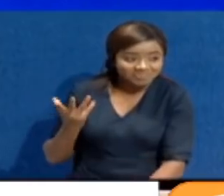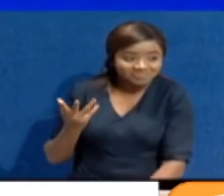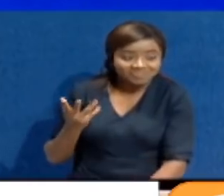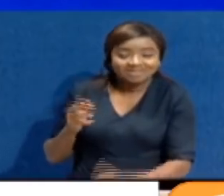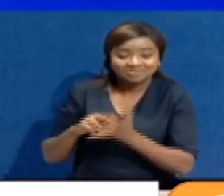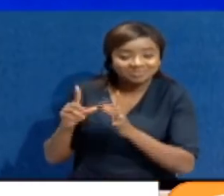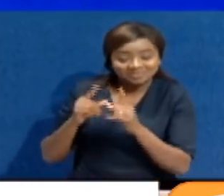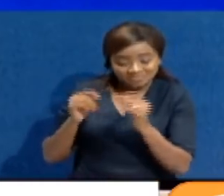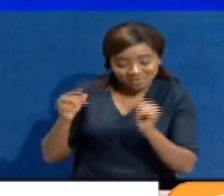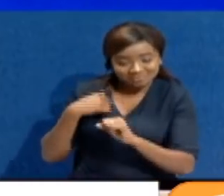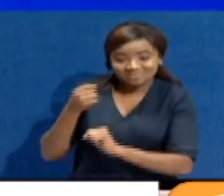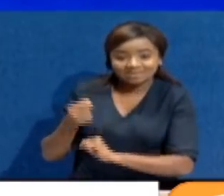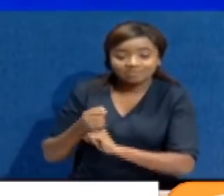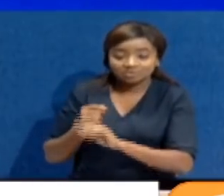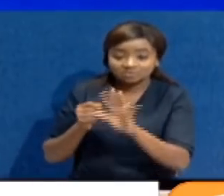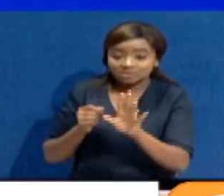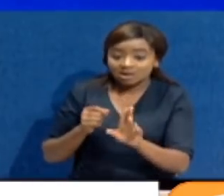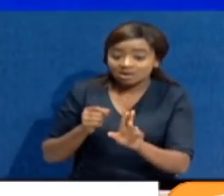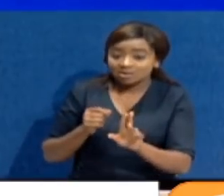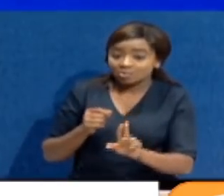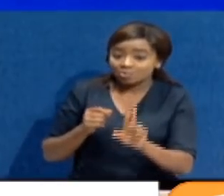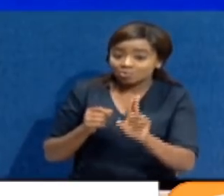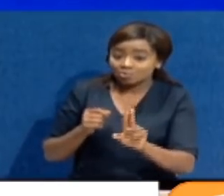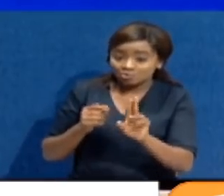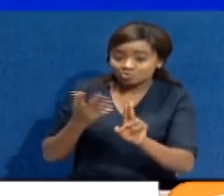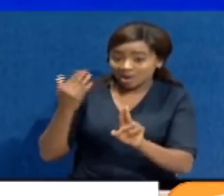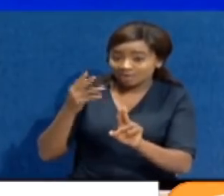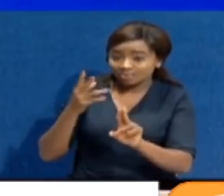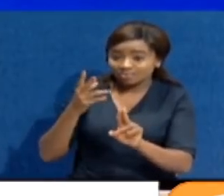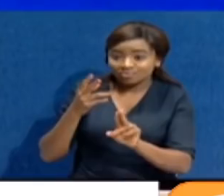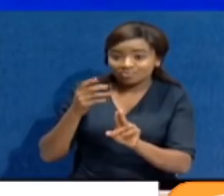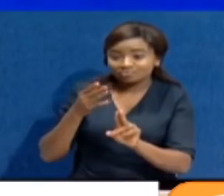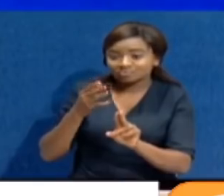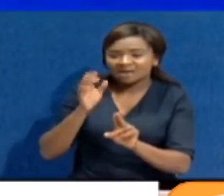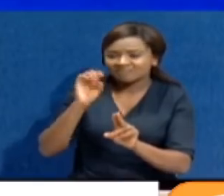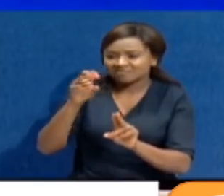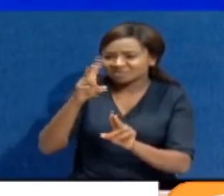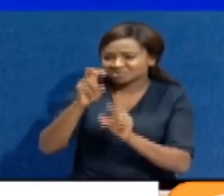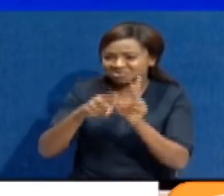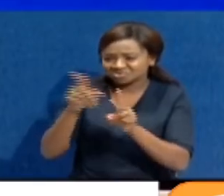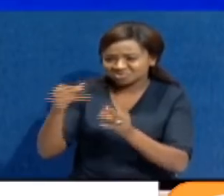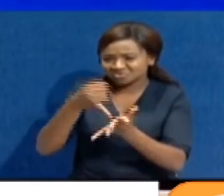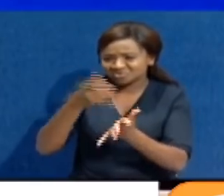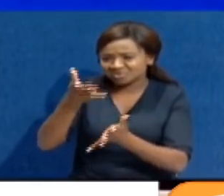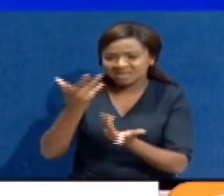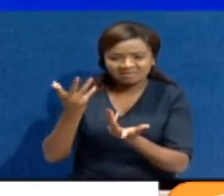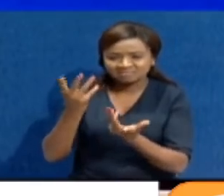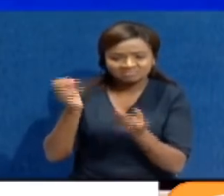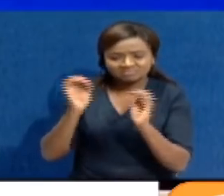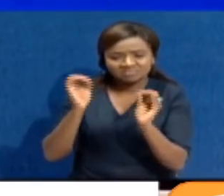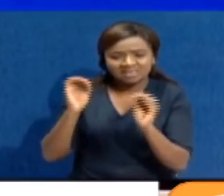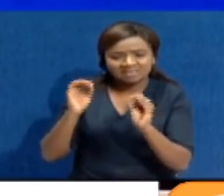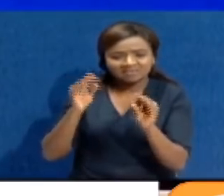hand, President Uhuru Kenyatta will not be on the ballot in 2022. So therefore, it makes sense for us to support him